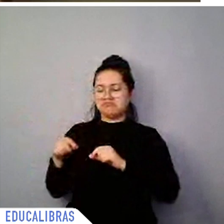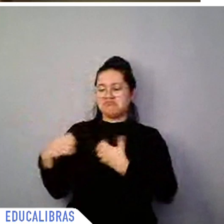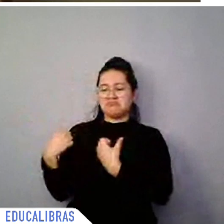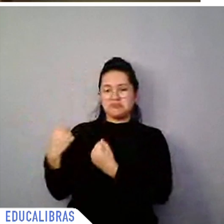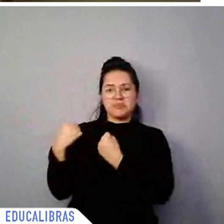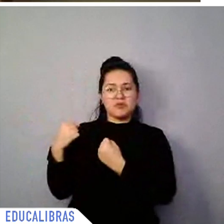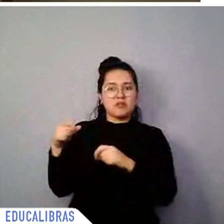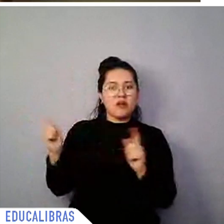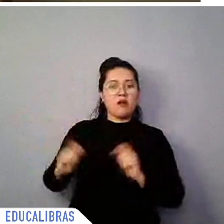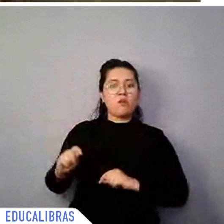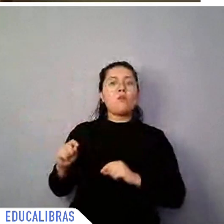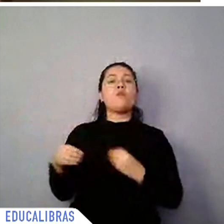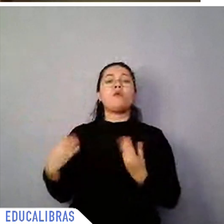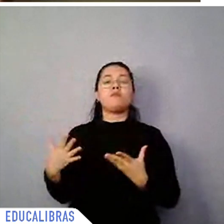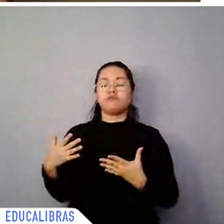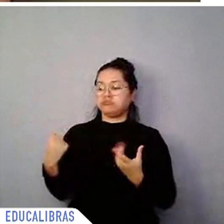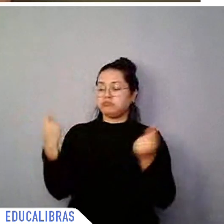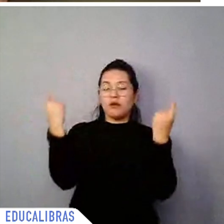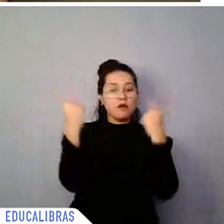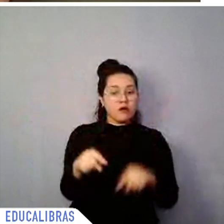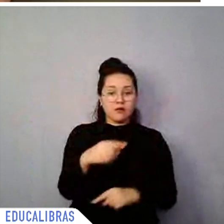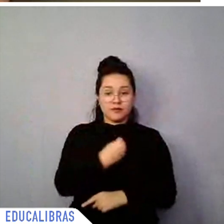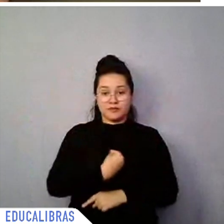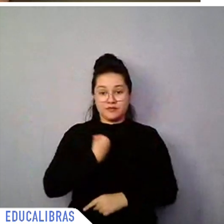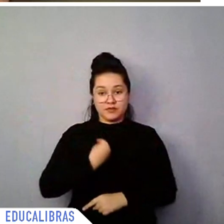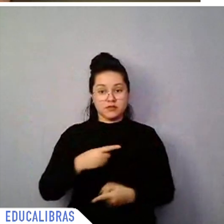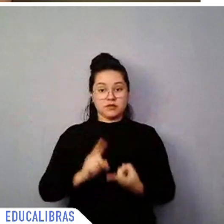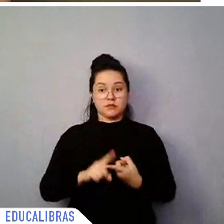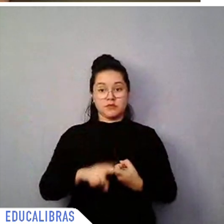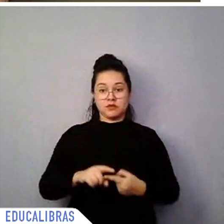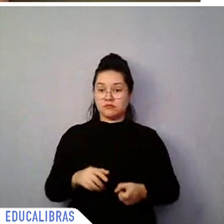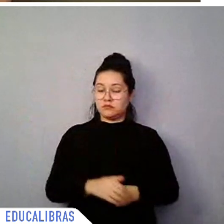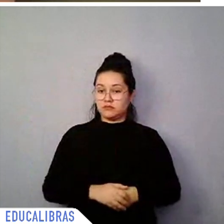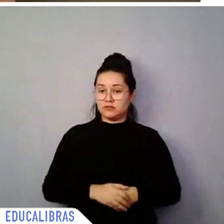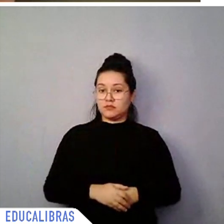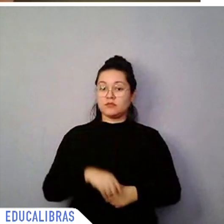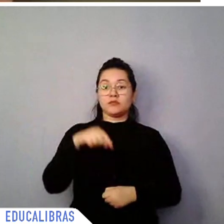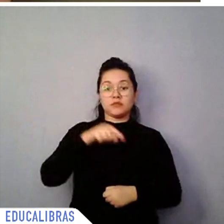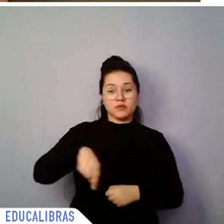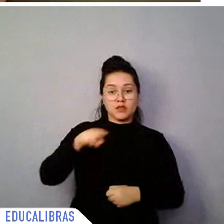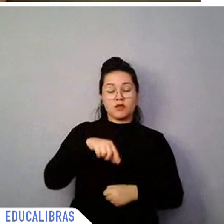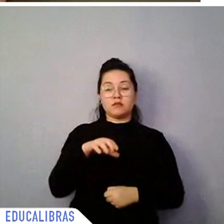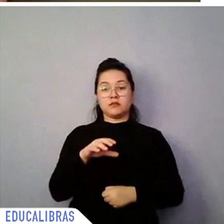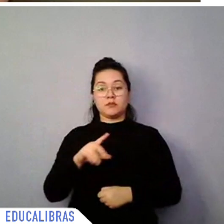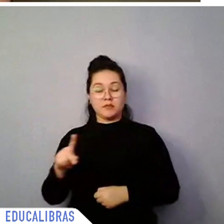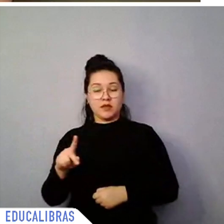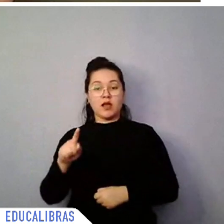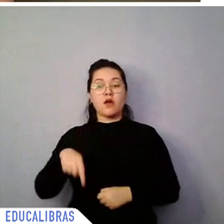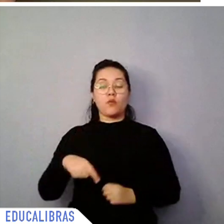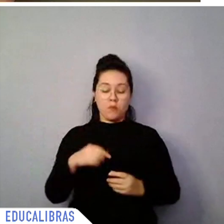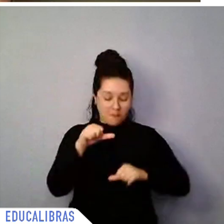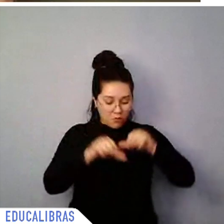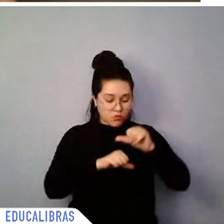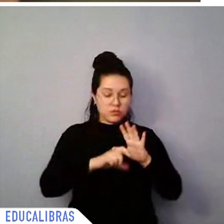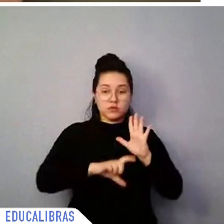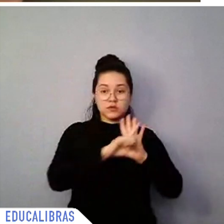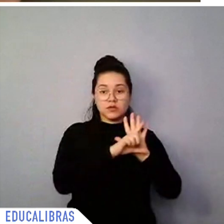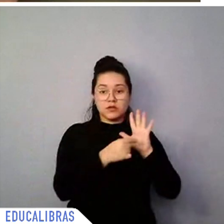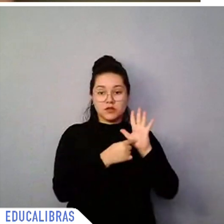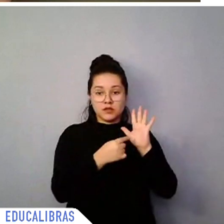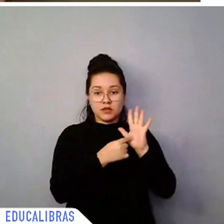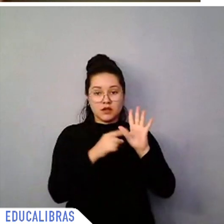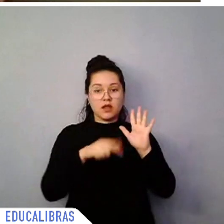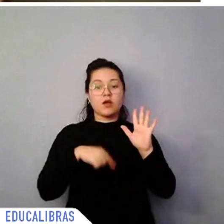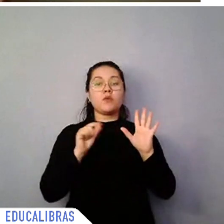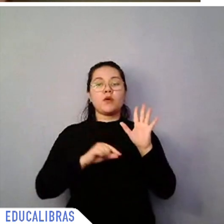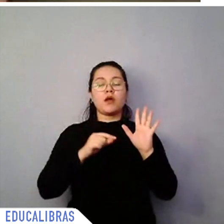obstacles are being created in the country, because this is a culture that works against life. We need to see